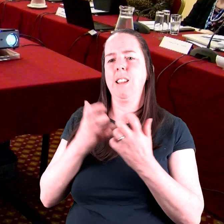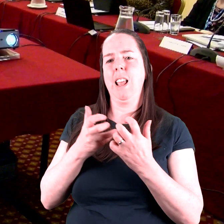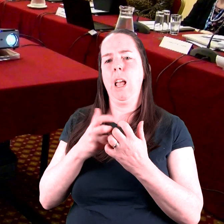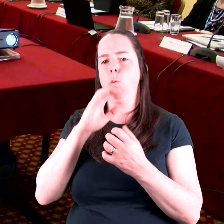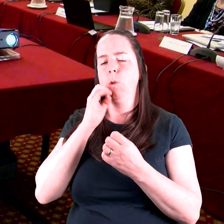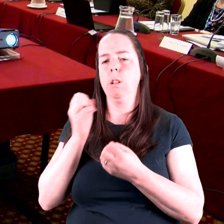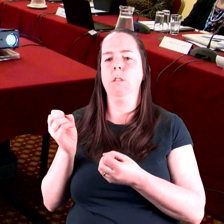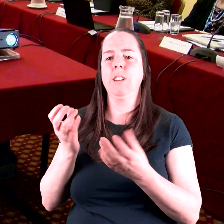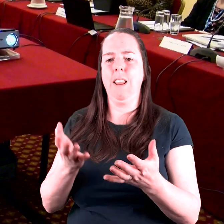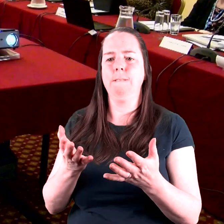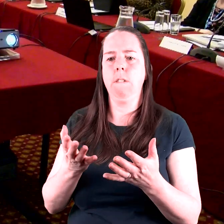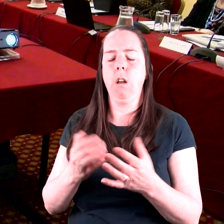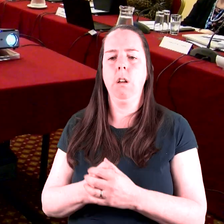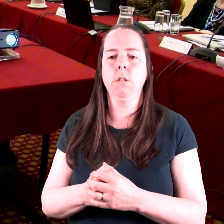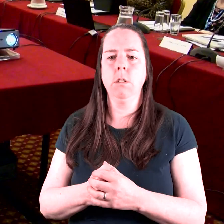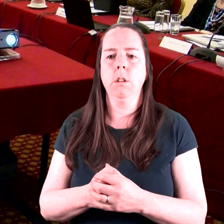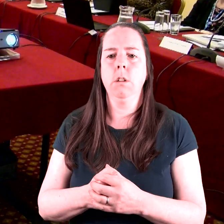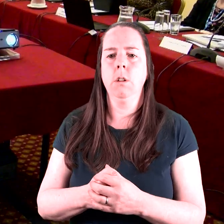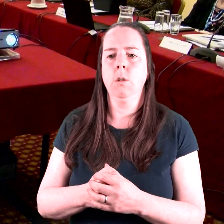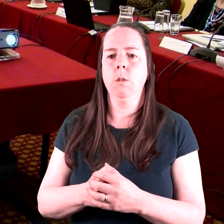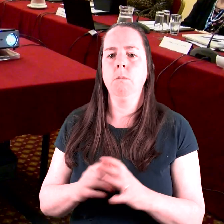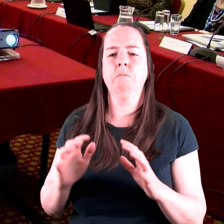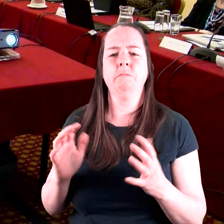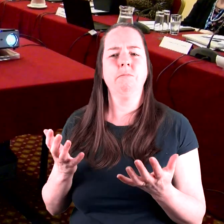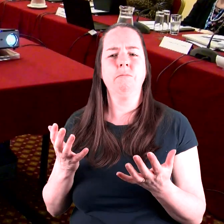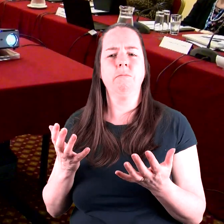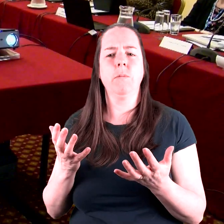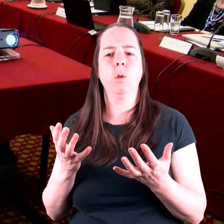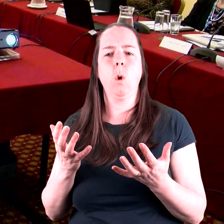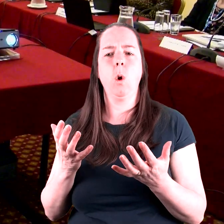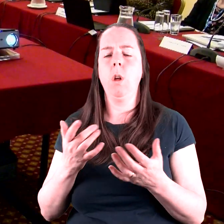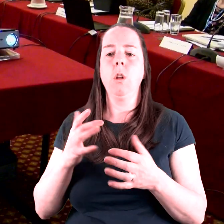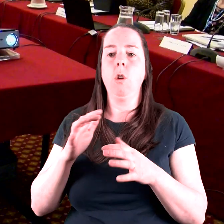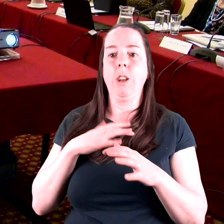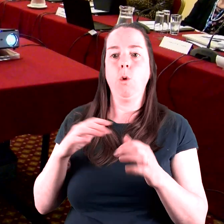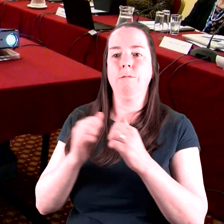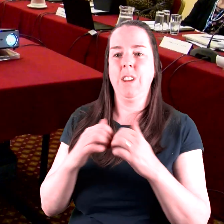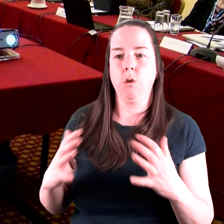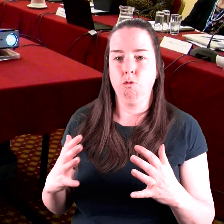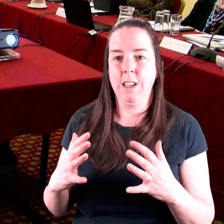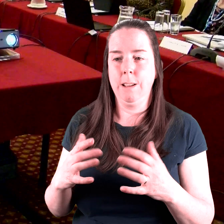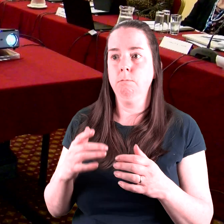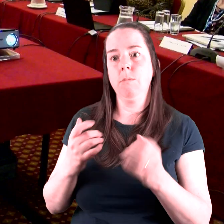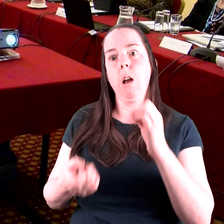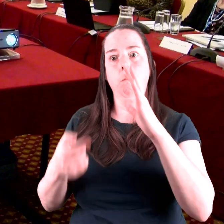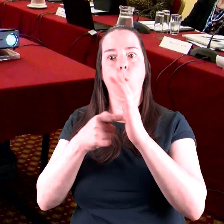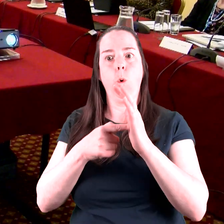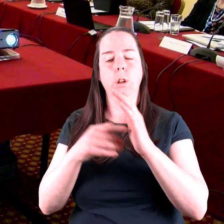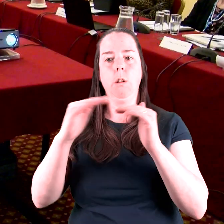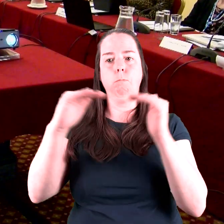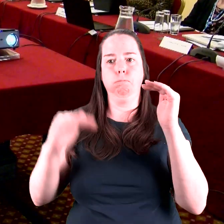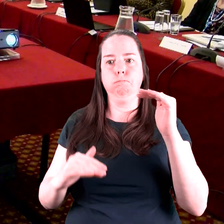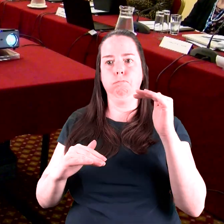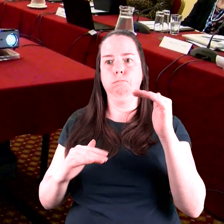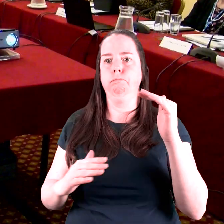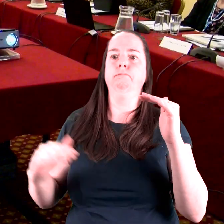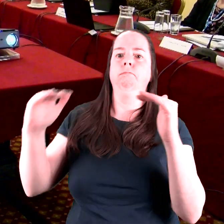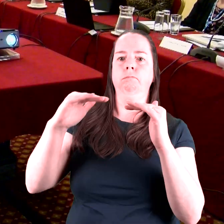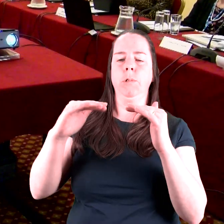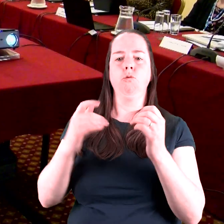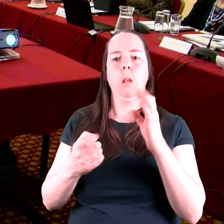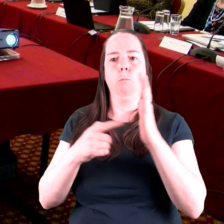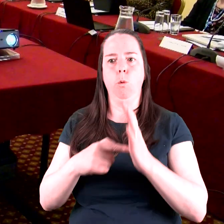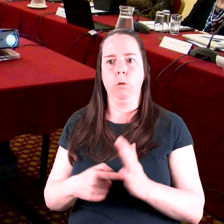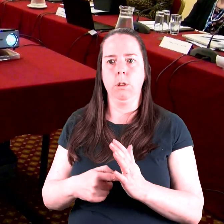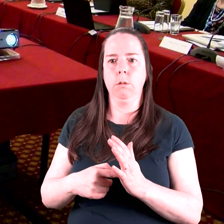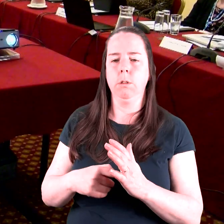be the way we should be delivering it. So, not to disagree with equalities being hugely important, but I think the way